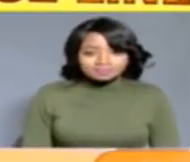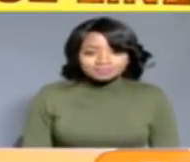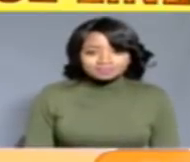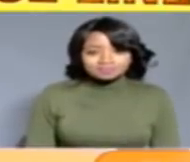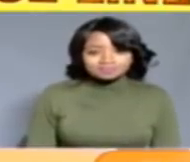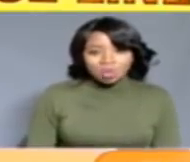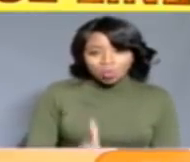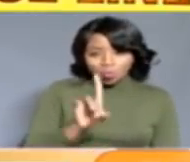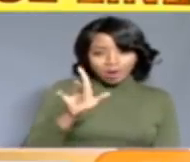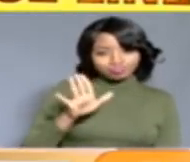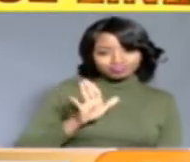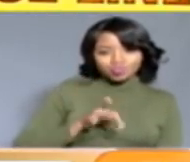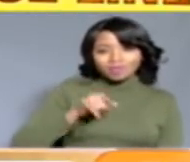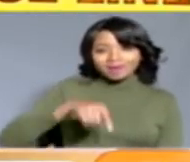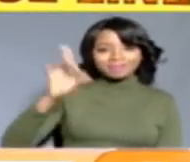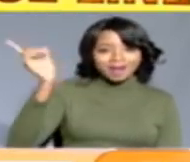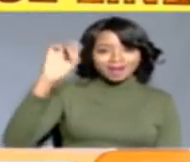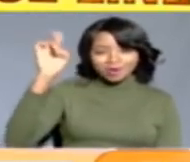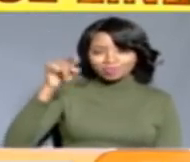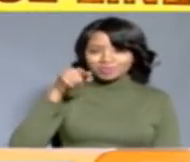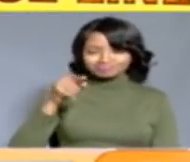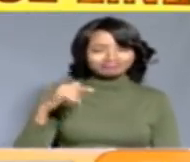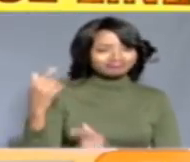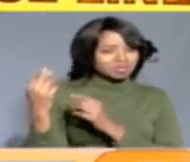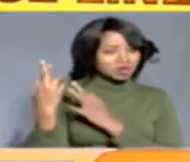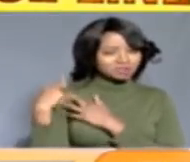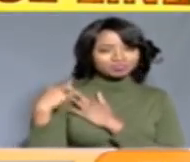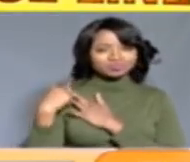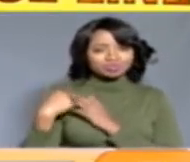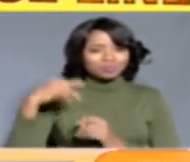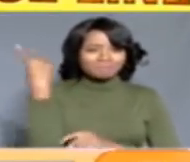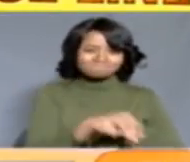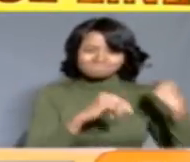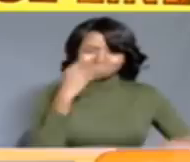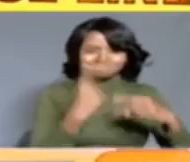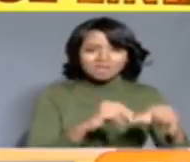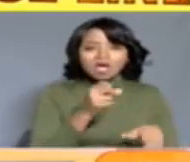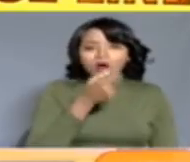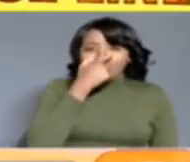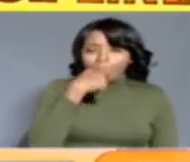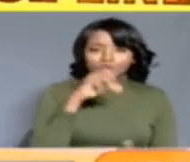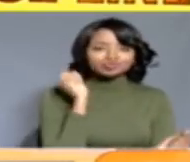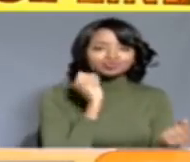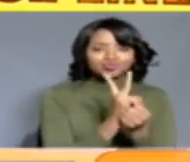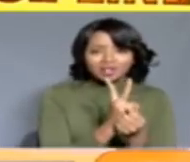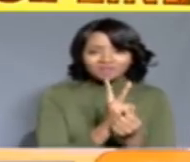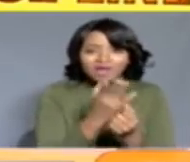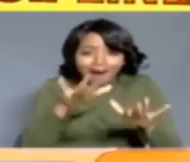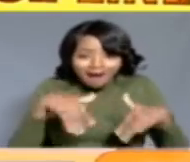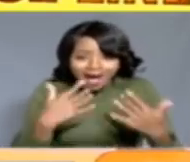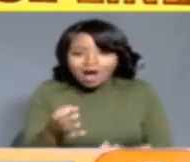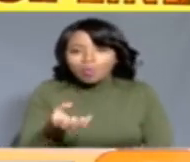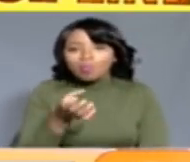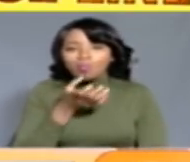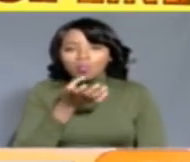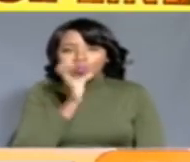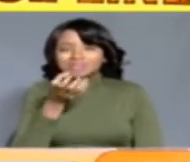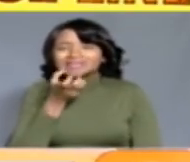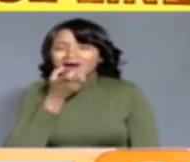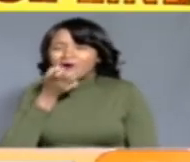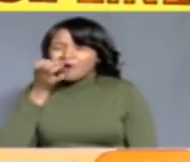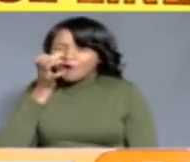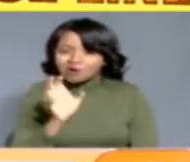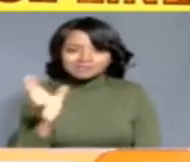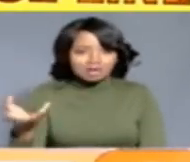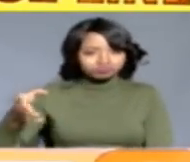A woman in Nairobi is being accused of brutally assaulting her 12-year-old daughter by pouring boiling water on her and shaving parts of